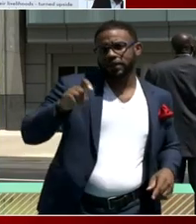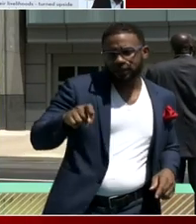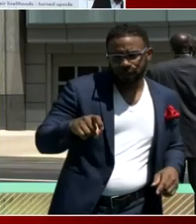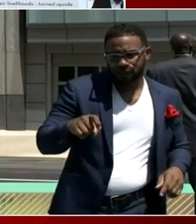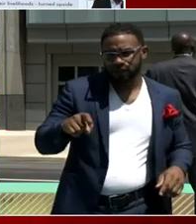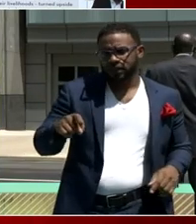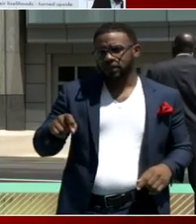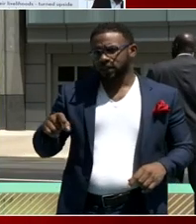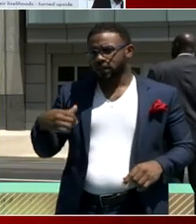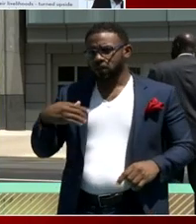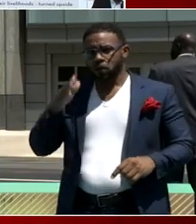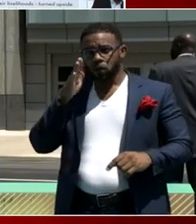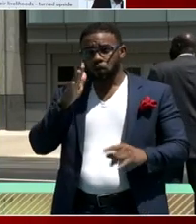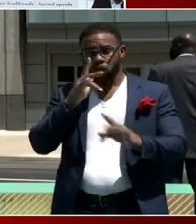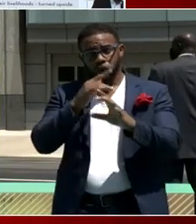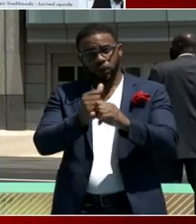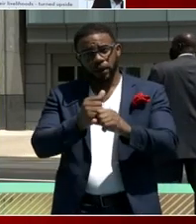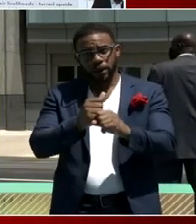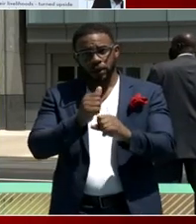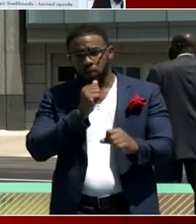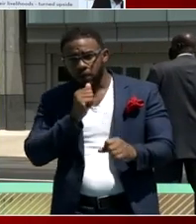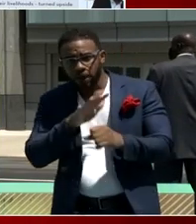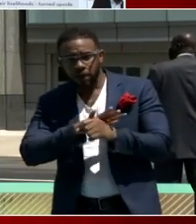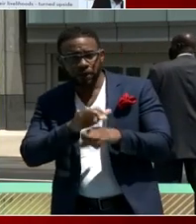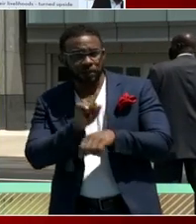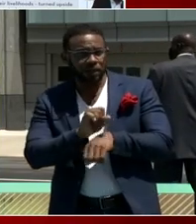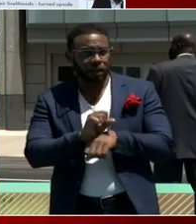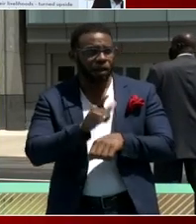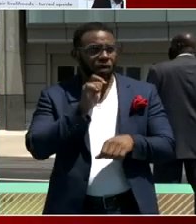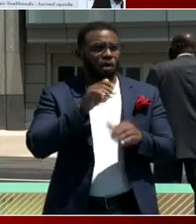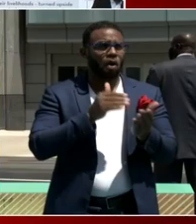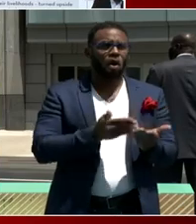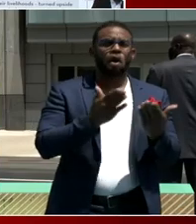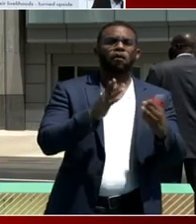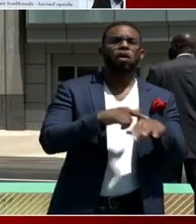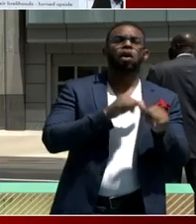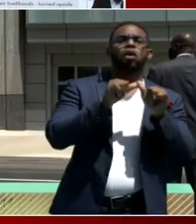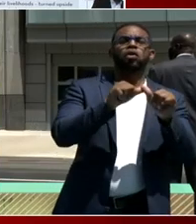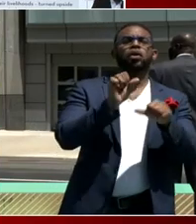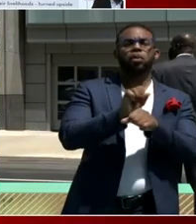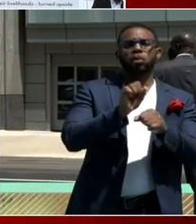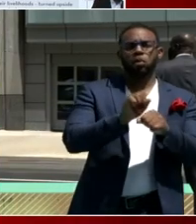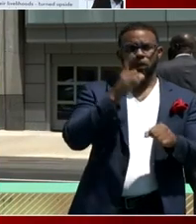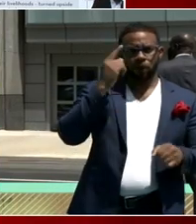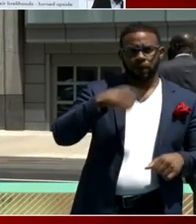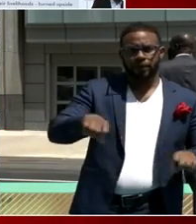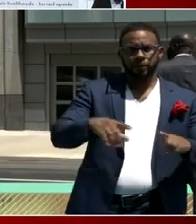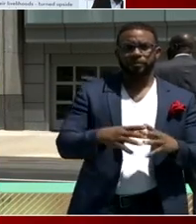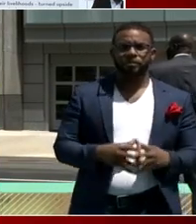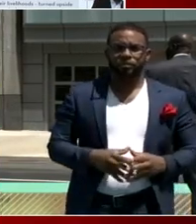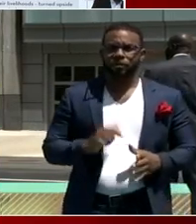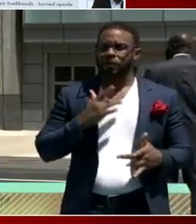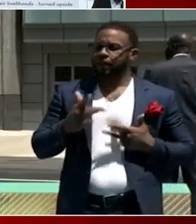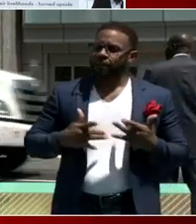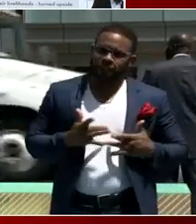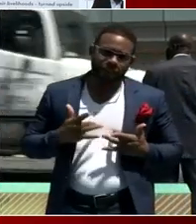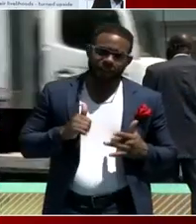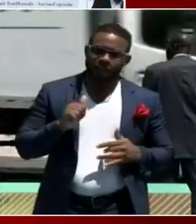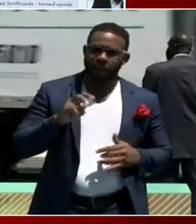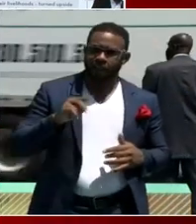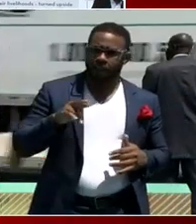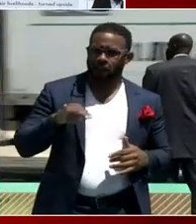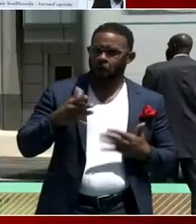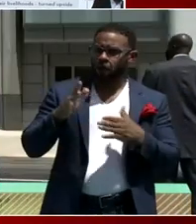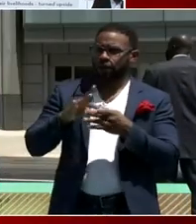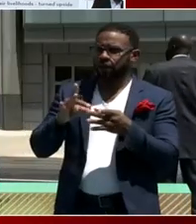need, and we're going to attract the private sector jobs that will offer long-term employment for them. We're excited, as Antoine